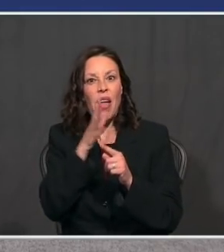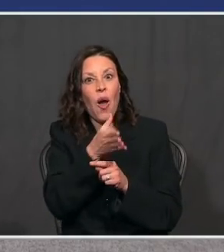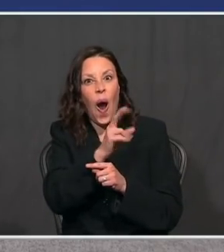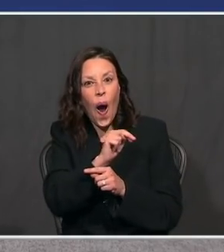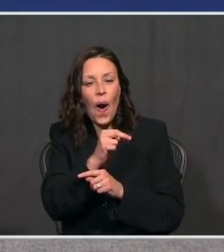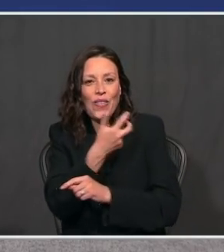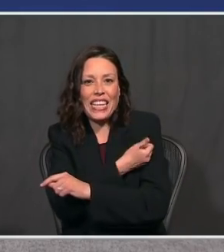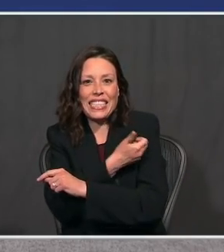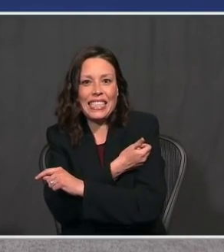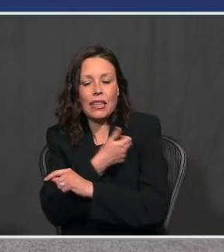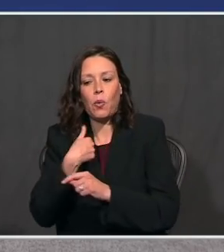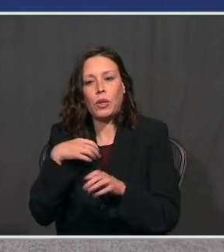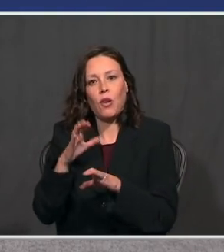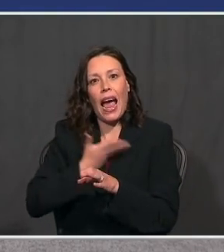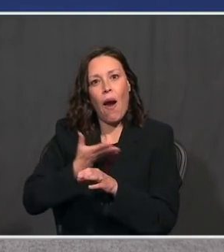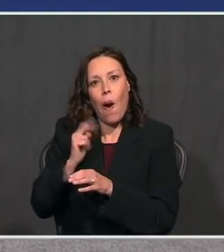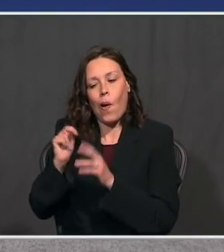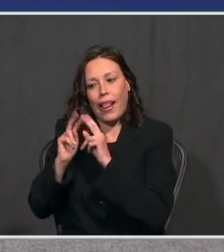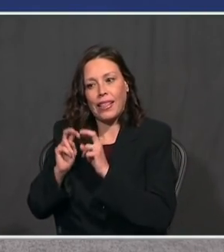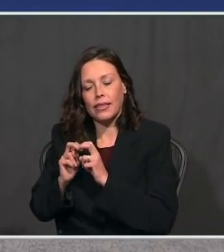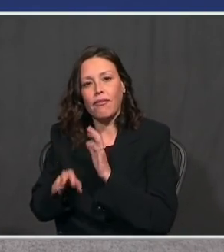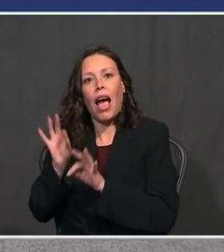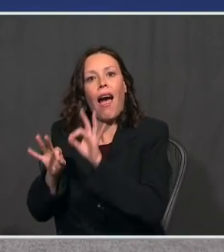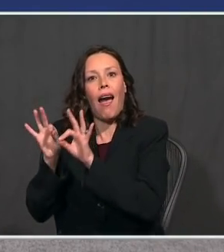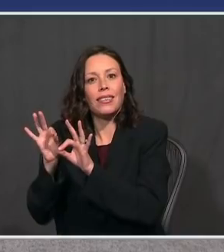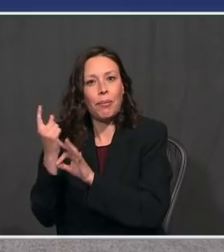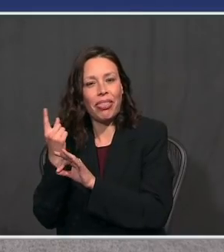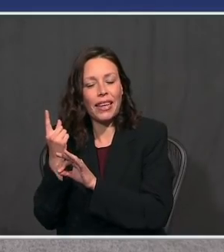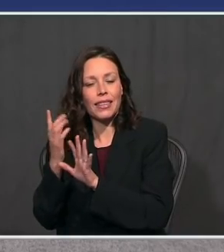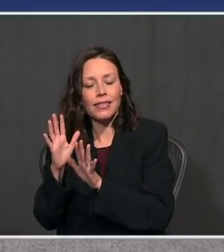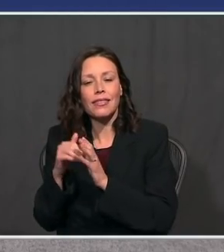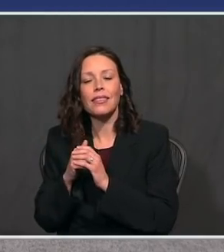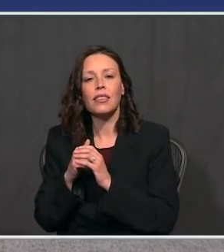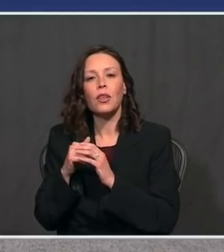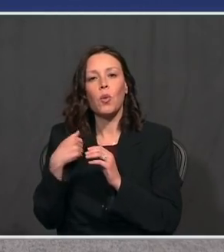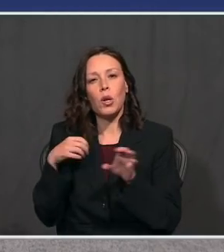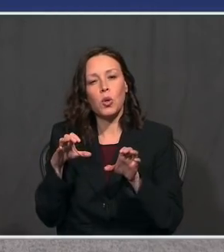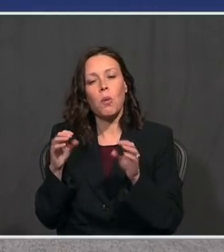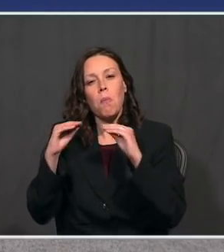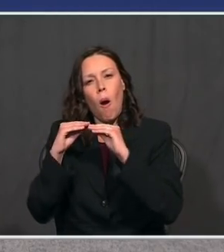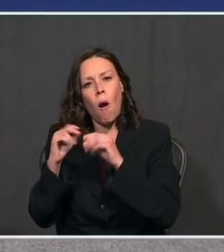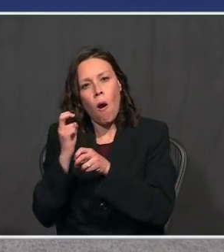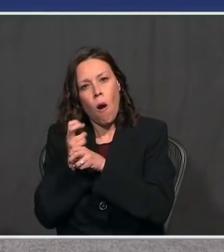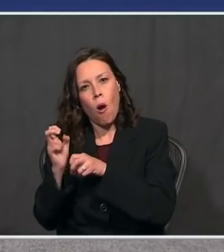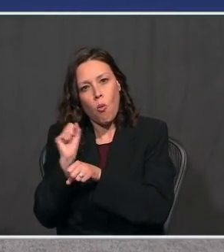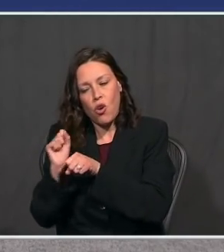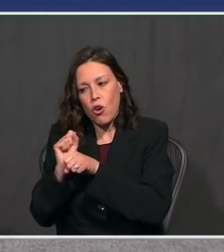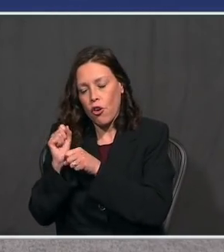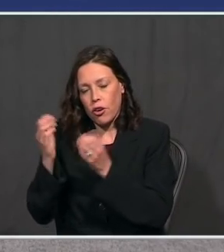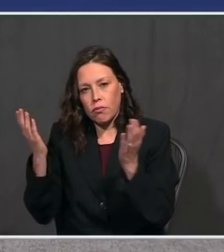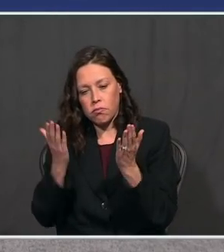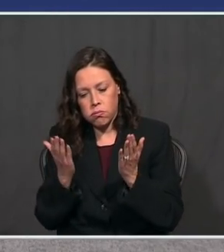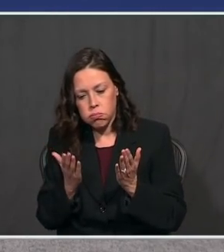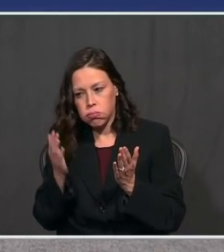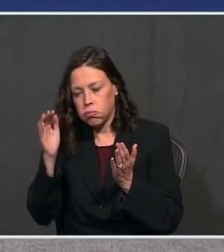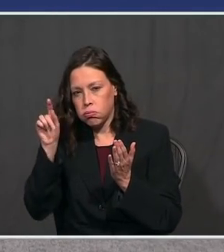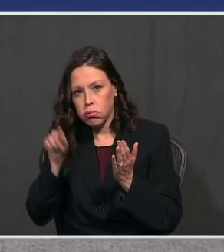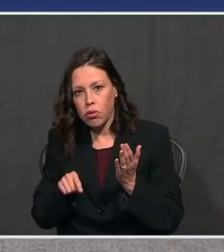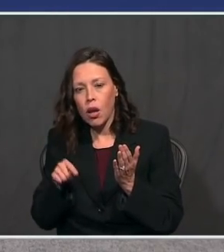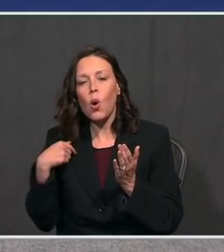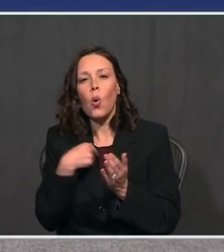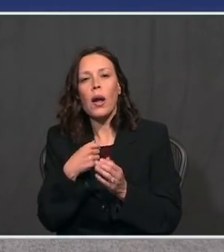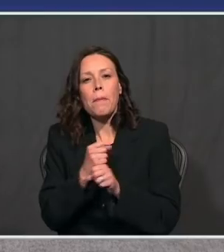own vaccines by doing our analyses. And so by doing that hard work, the folks are making sure